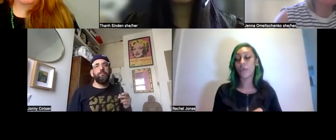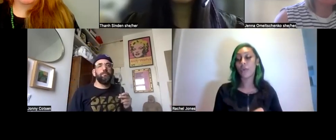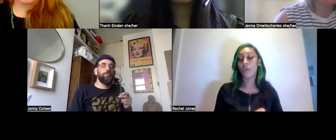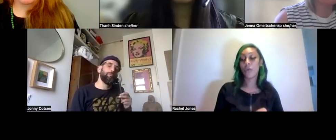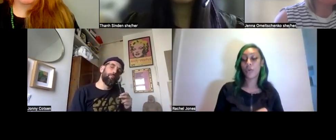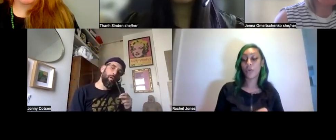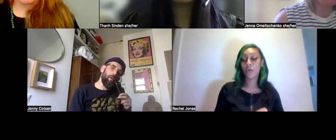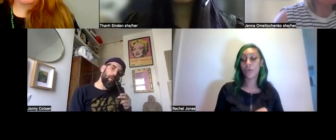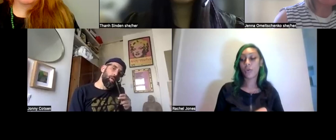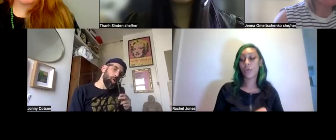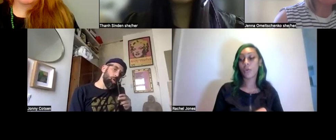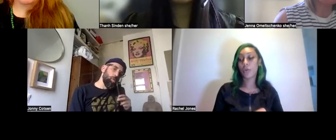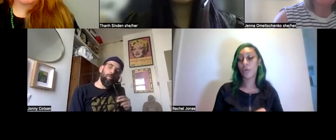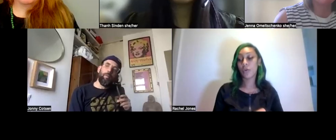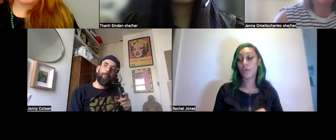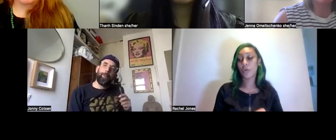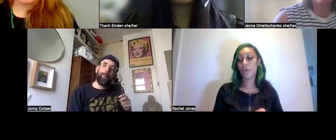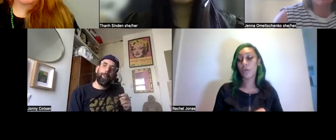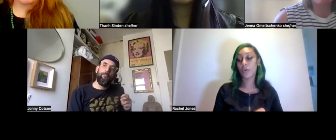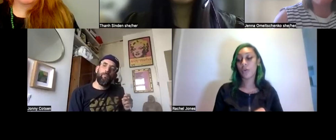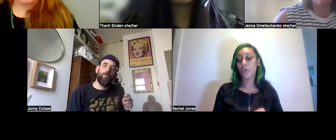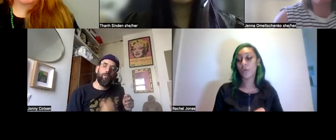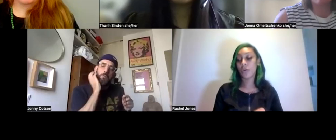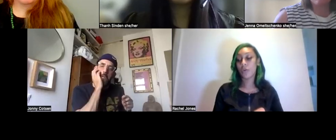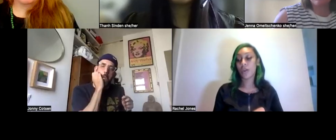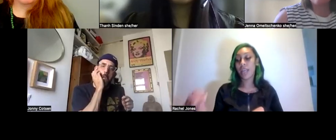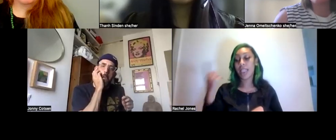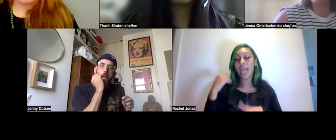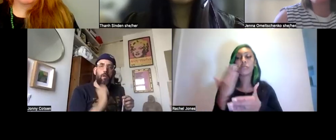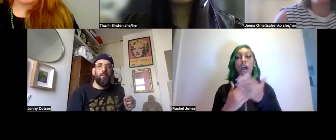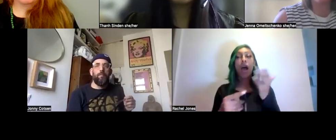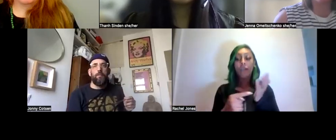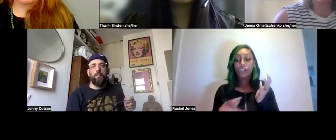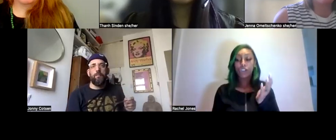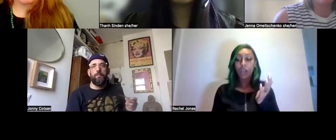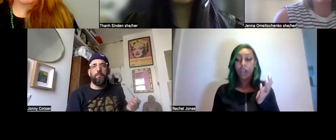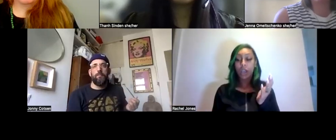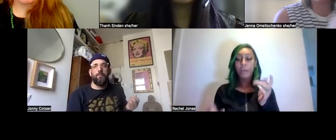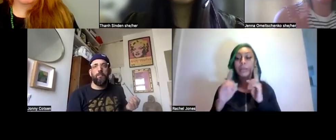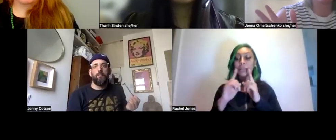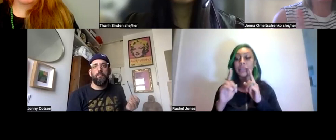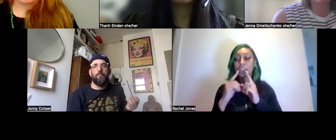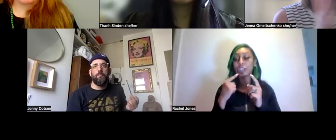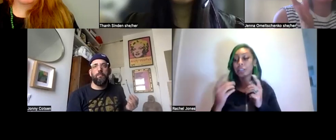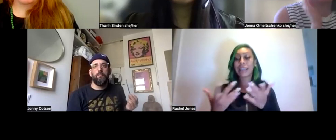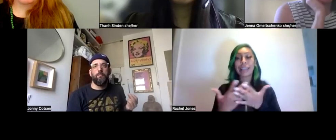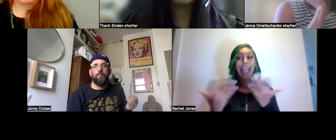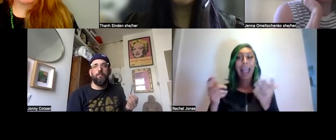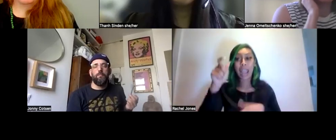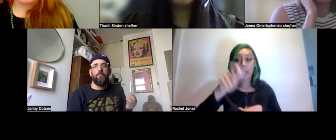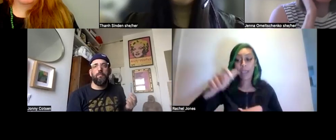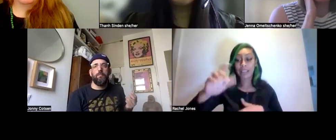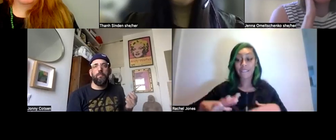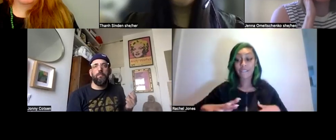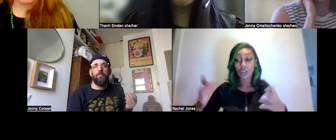tour in a school hall in Wakefield last half term. And the teachers just said, anybody who's free, like young people,